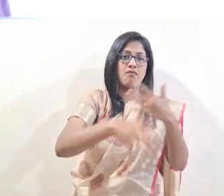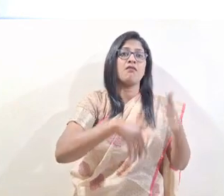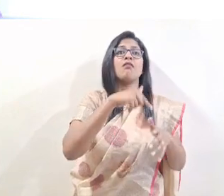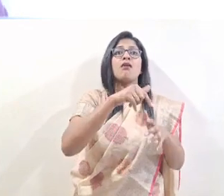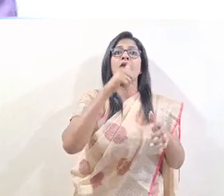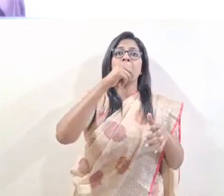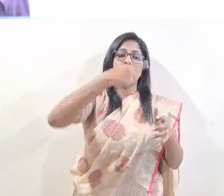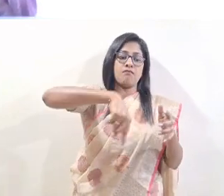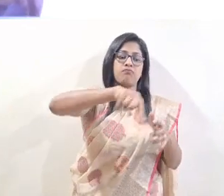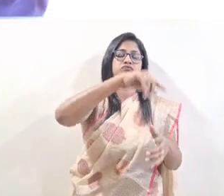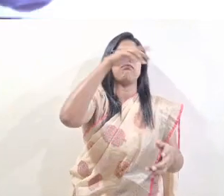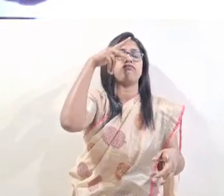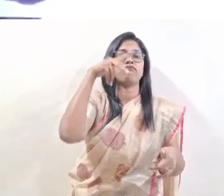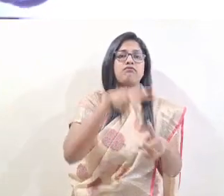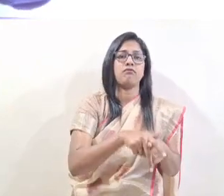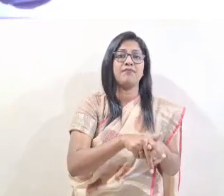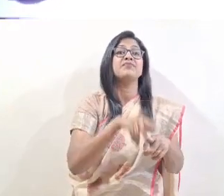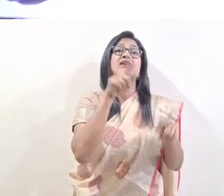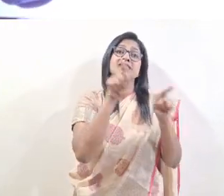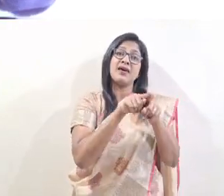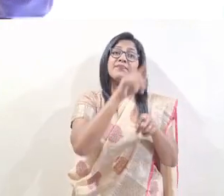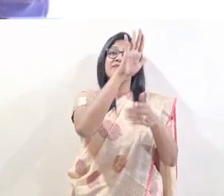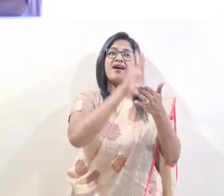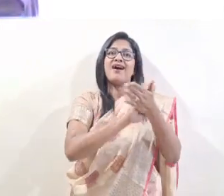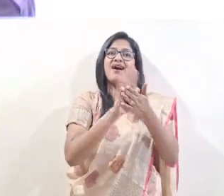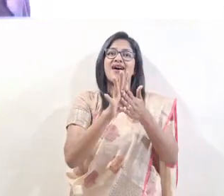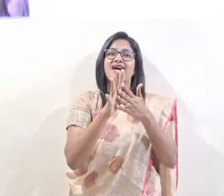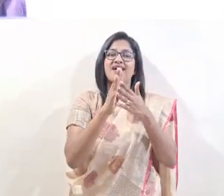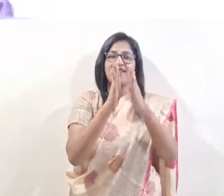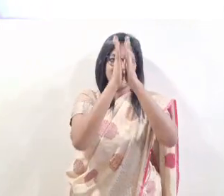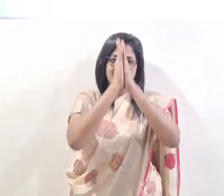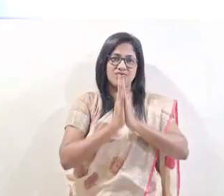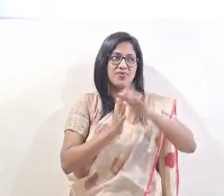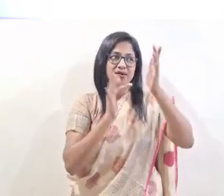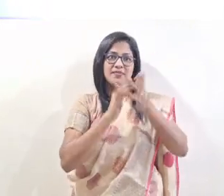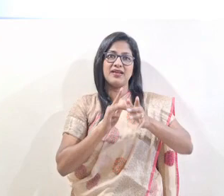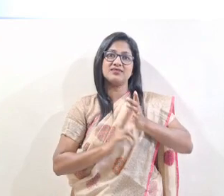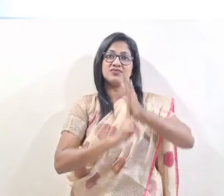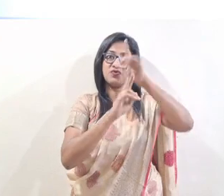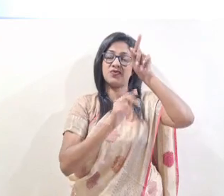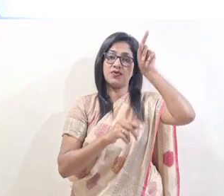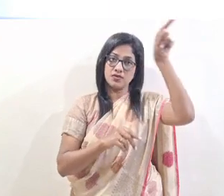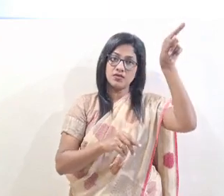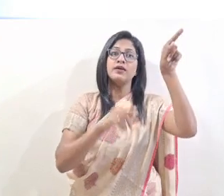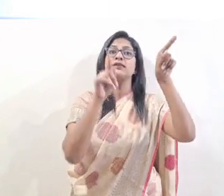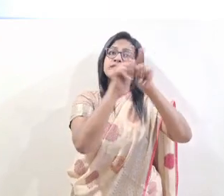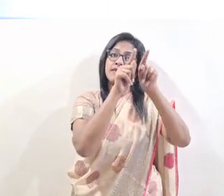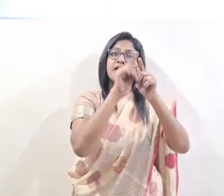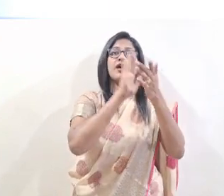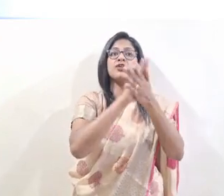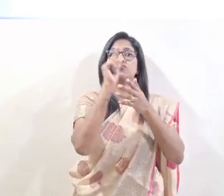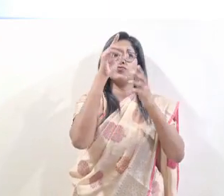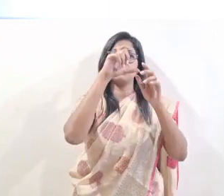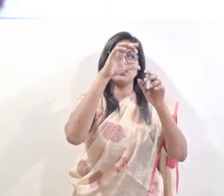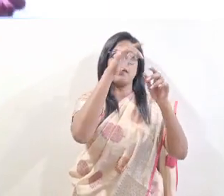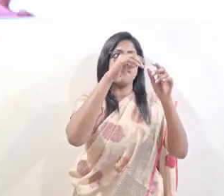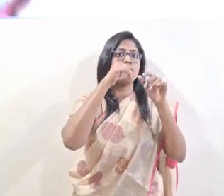Haridwar also, or somewhere, when they were doing the pipeline. IOC or HPCL was doing the pipeline. They had a similar